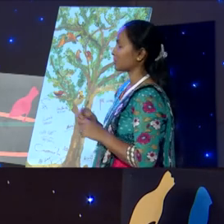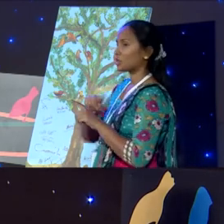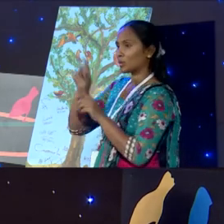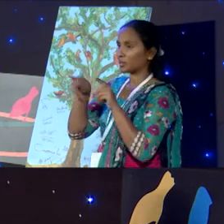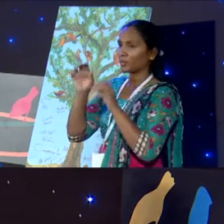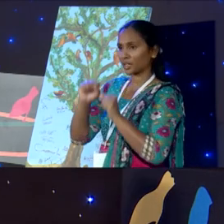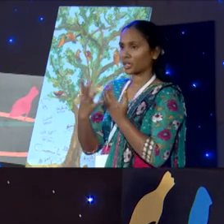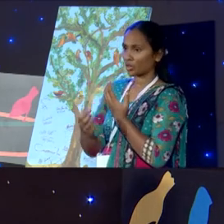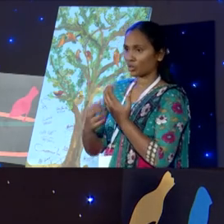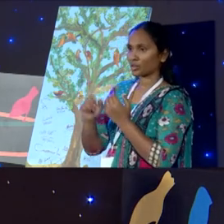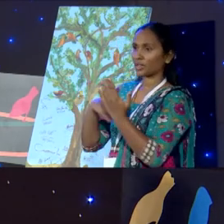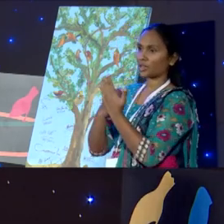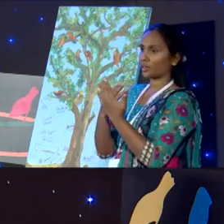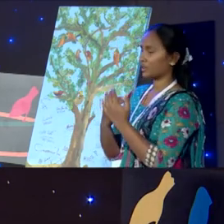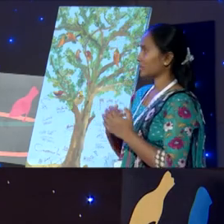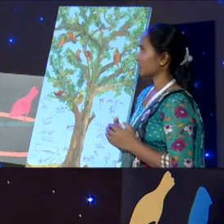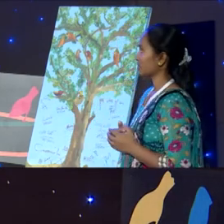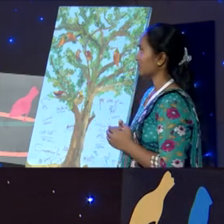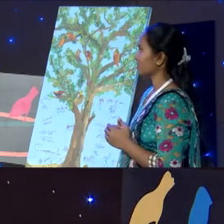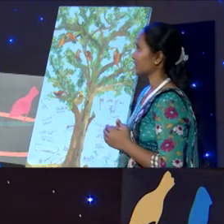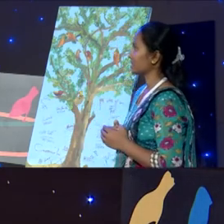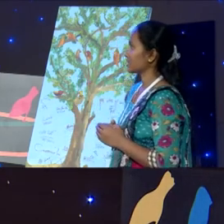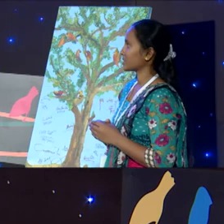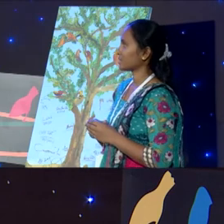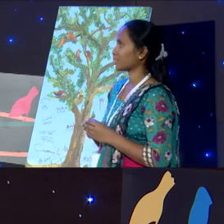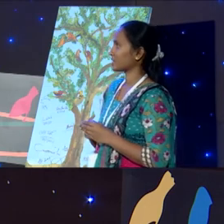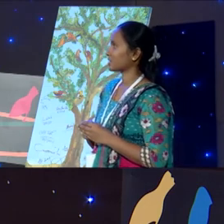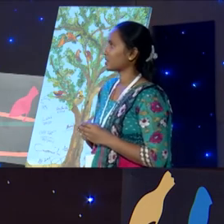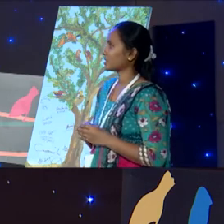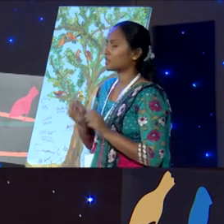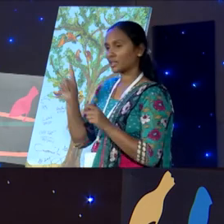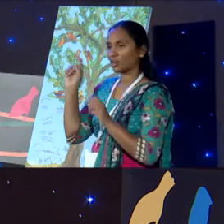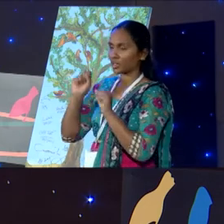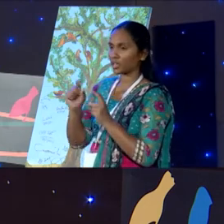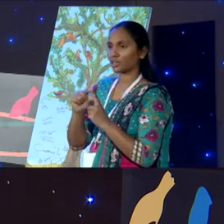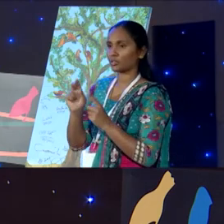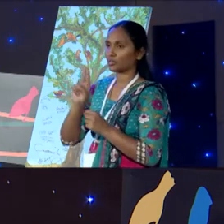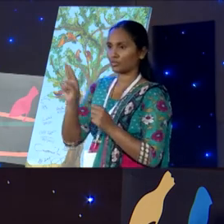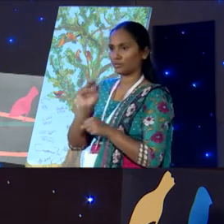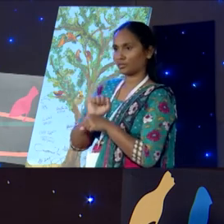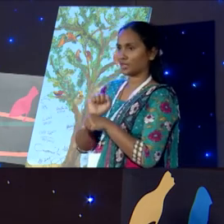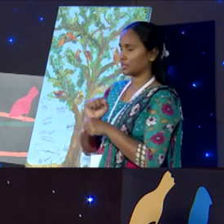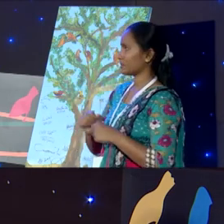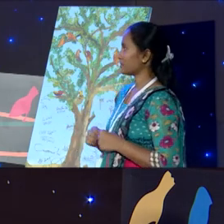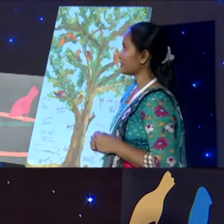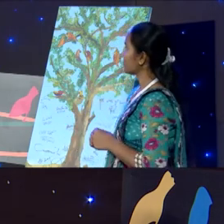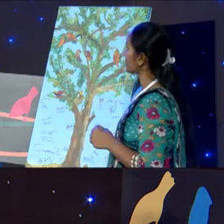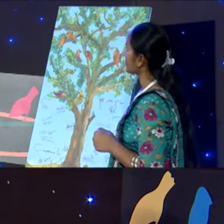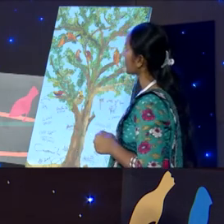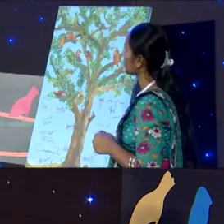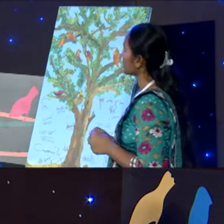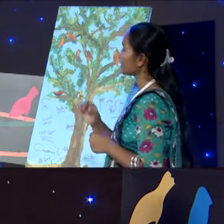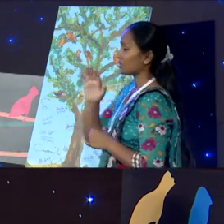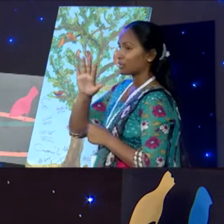app because there's nothing that exists. It's not my app. It's nothing that exists for them. So they're going to do it. 54% testers said they want to